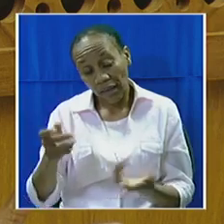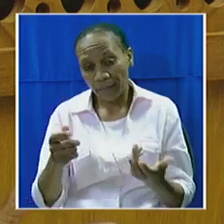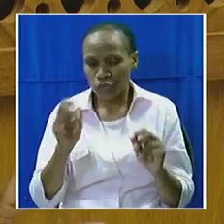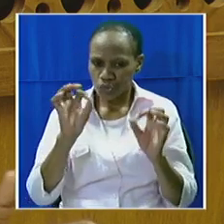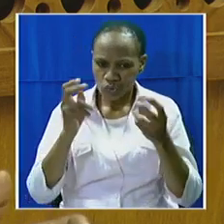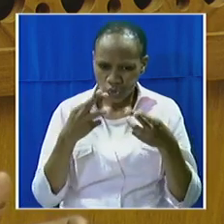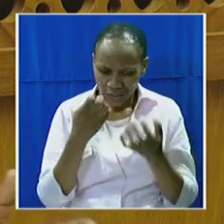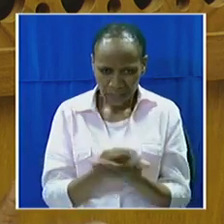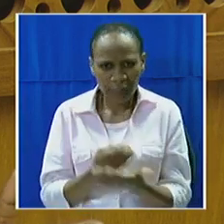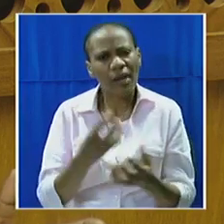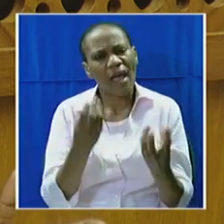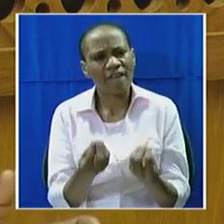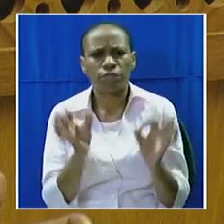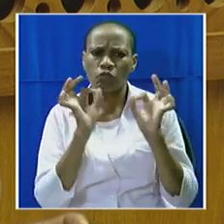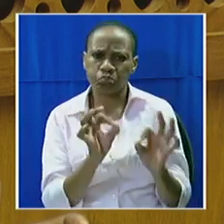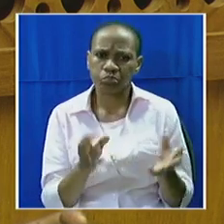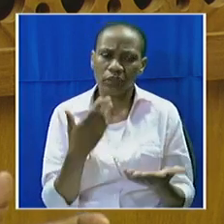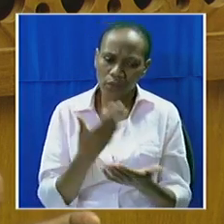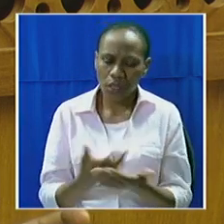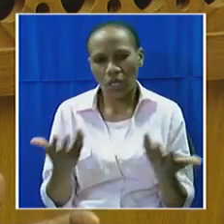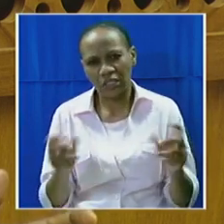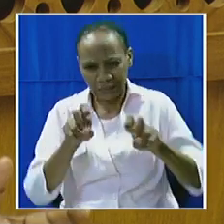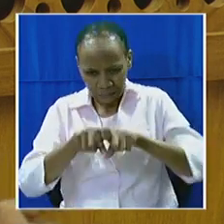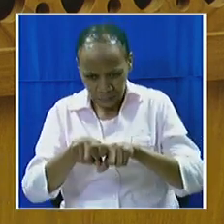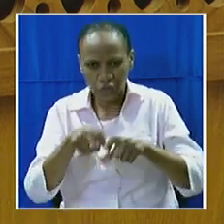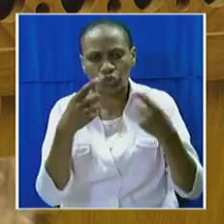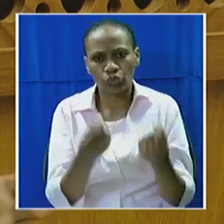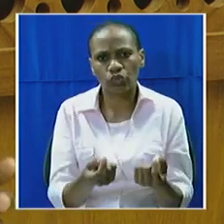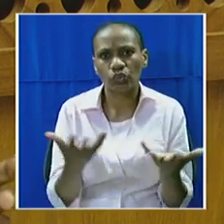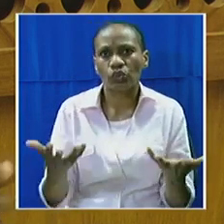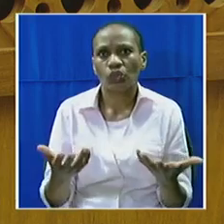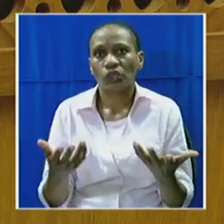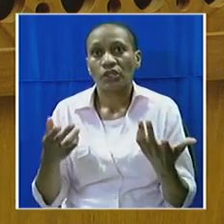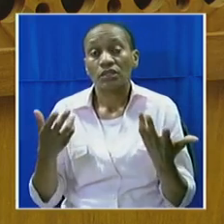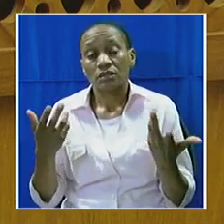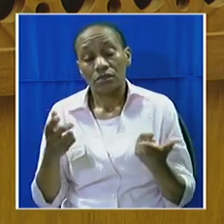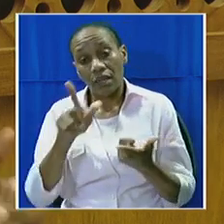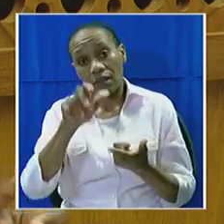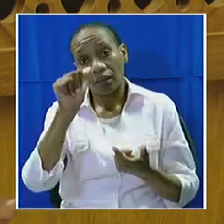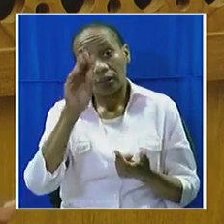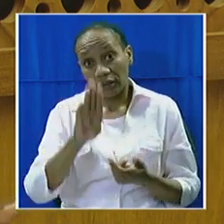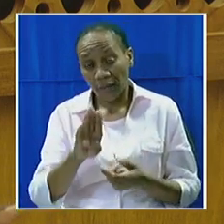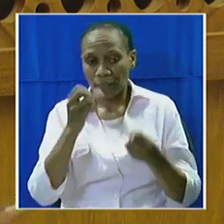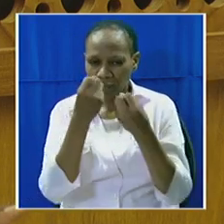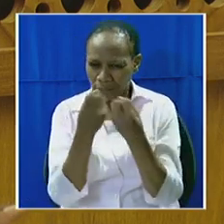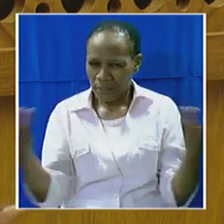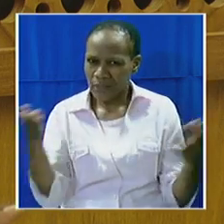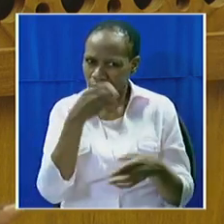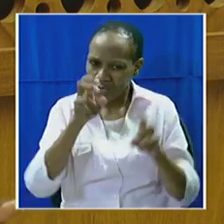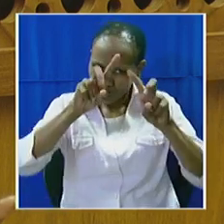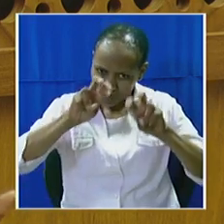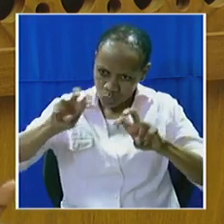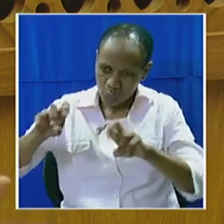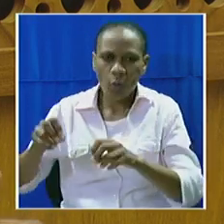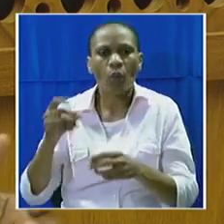are reference laboratories. They are able to test, and therefore, as reference laboratories, we know we will not miss any case.